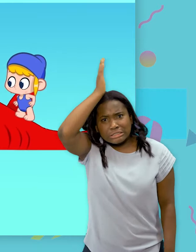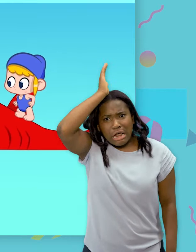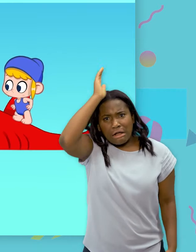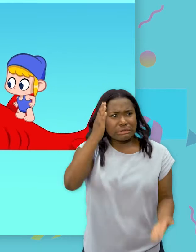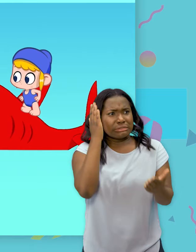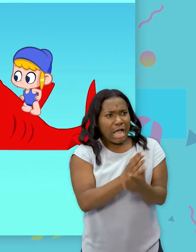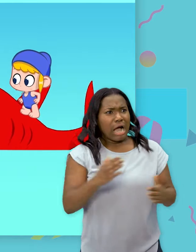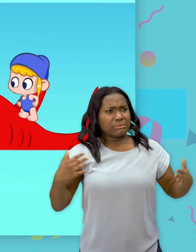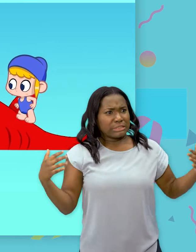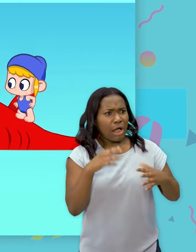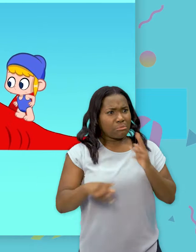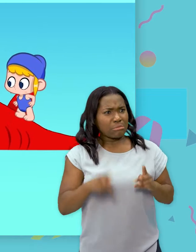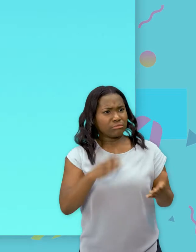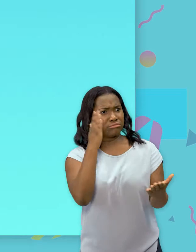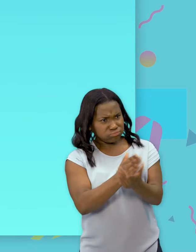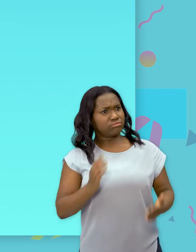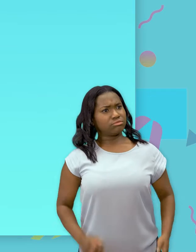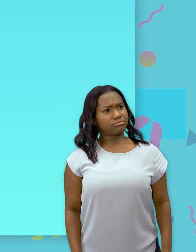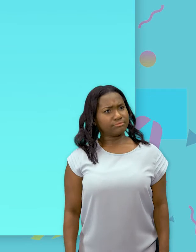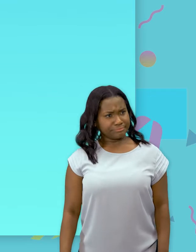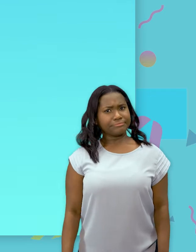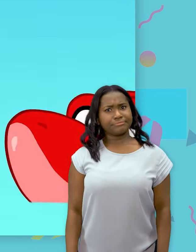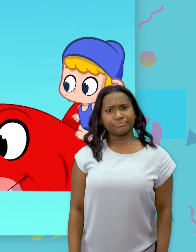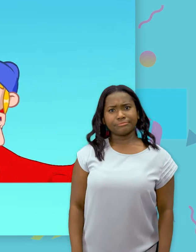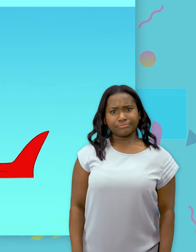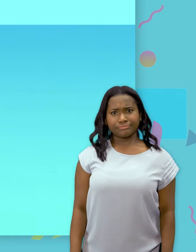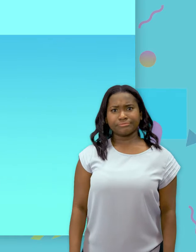Sharka, stop scaring people.